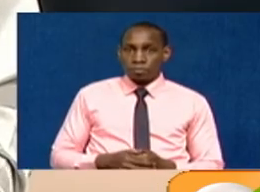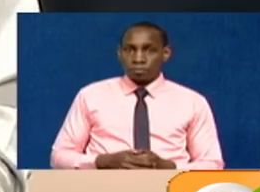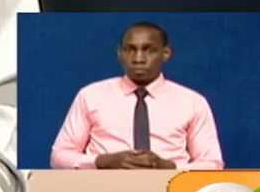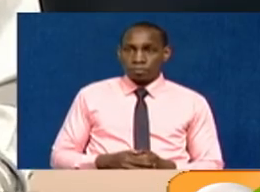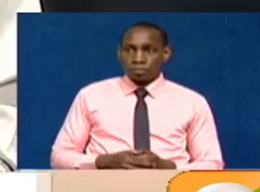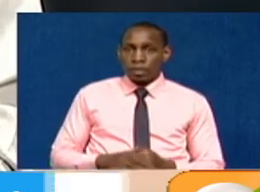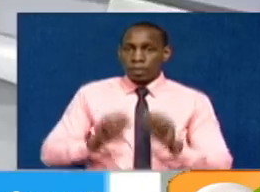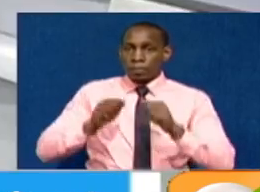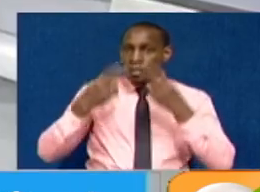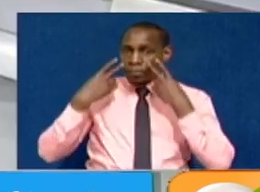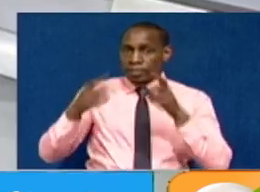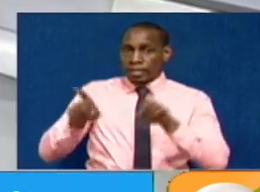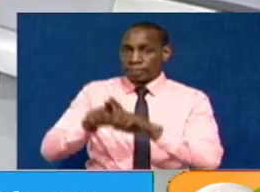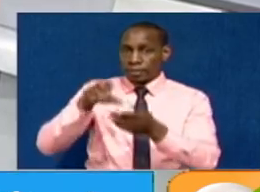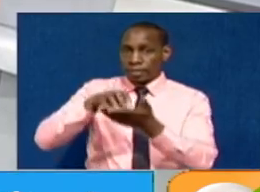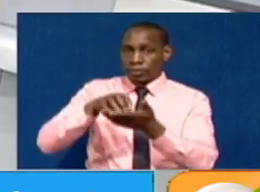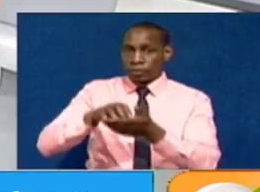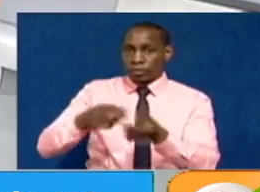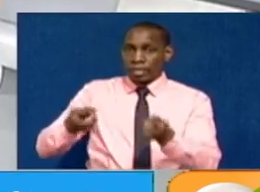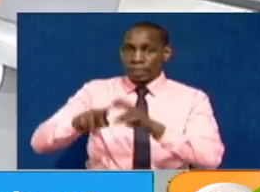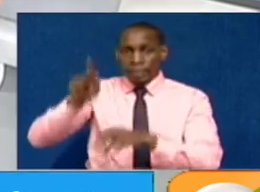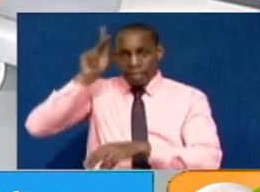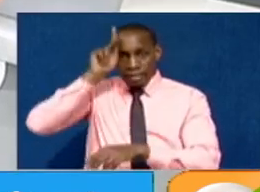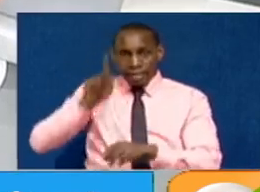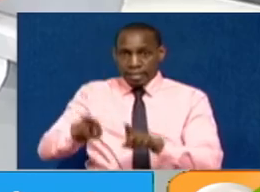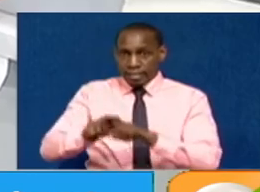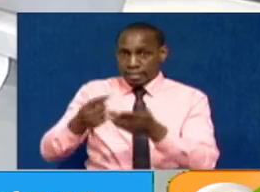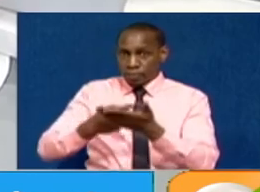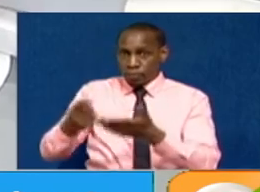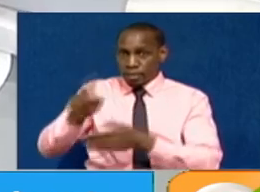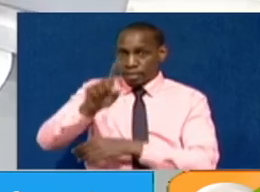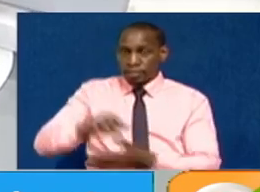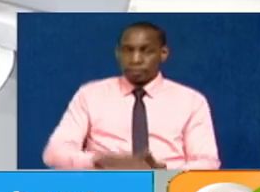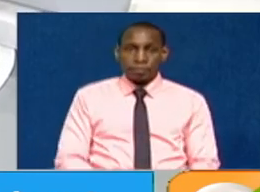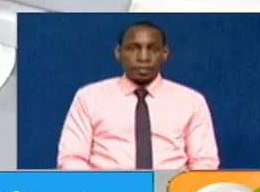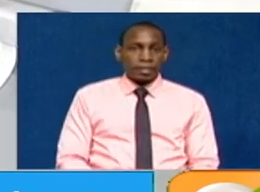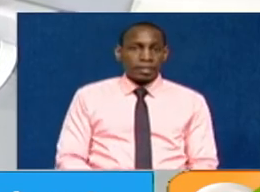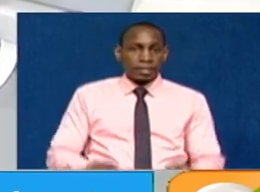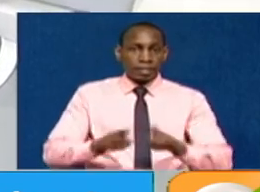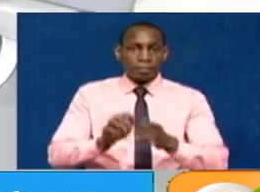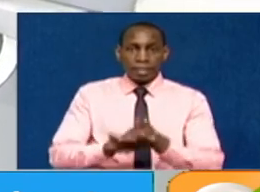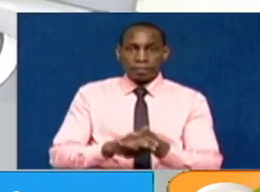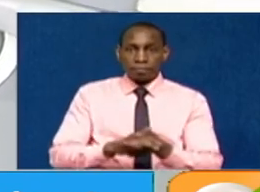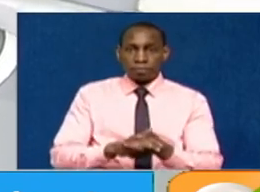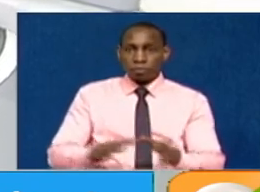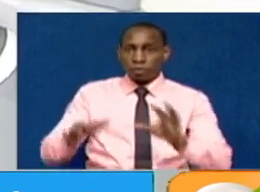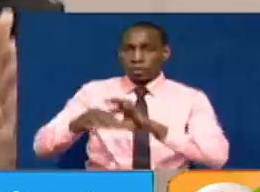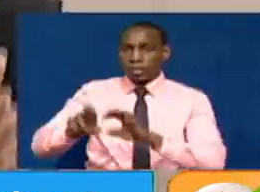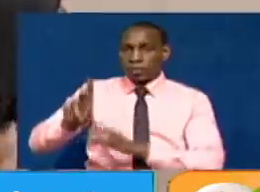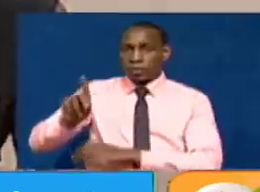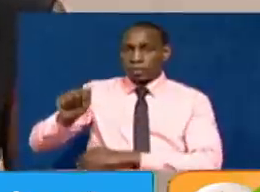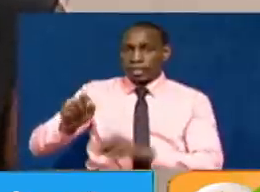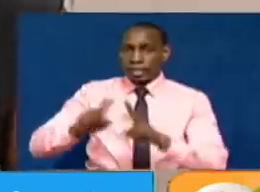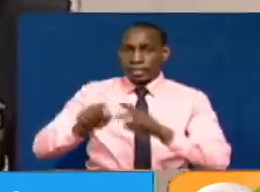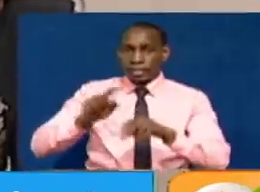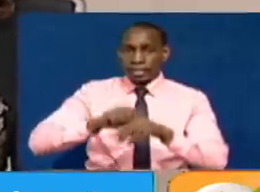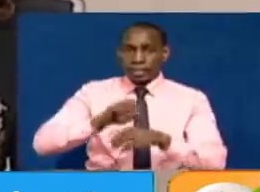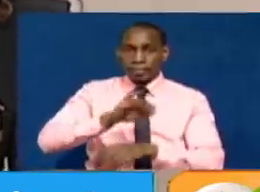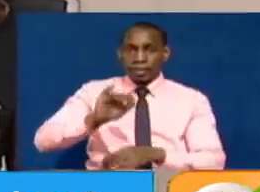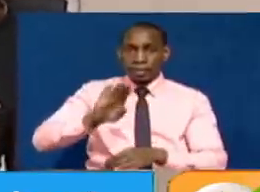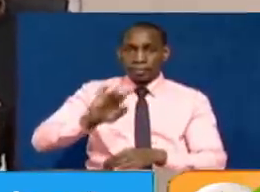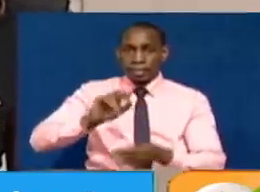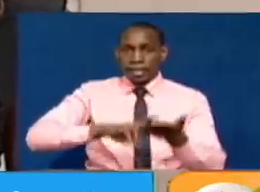this week? Precisely, and I was actually going to just say, I think, you know, her move to UDA started when BBI failed at